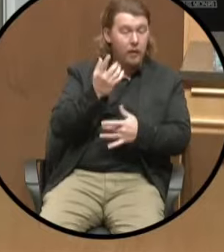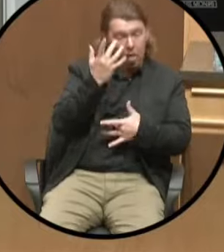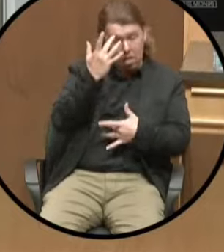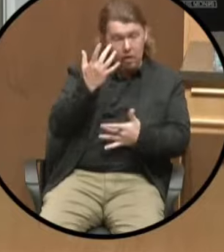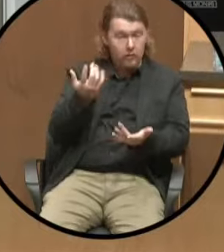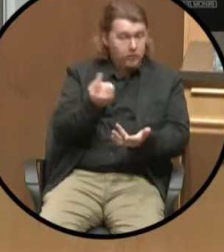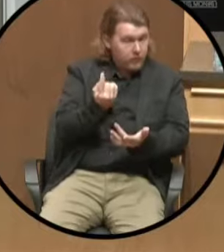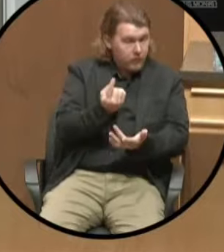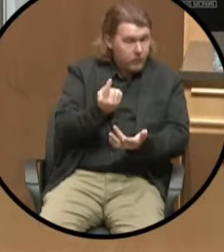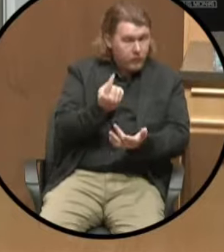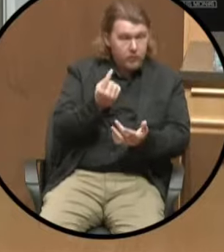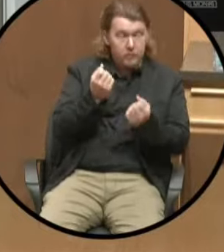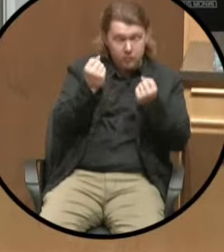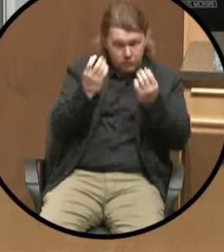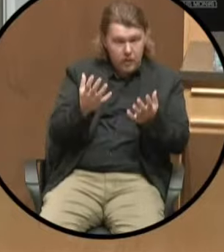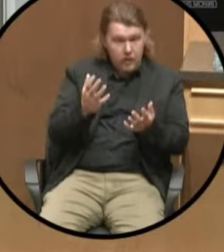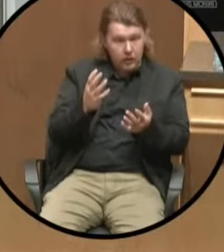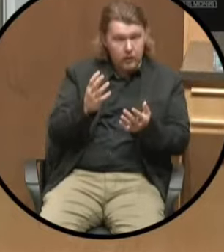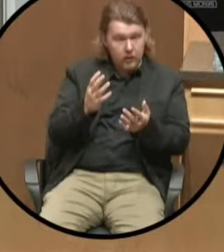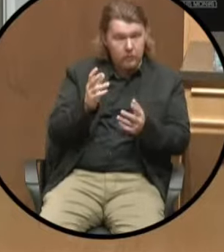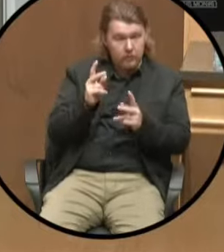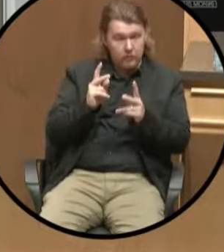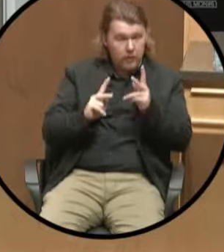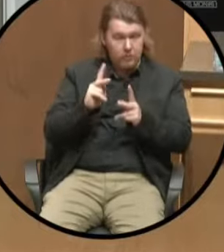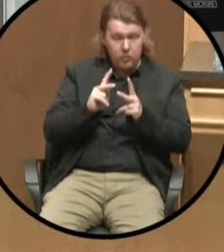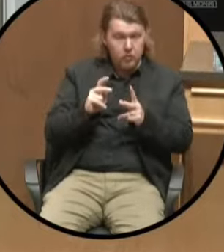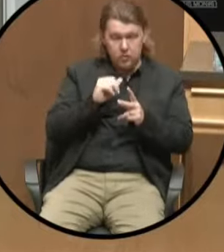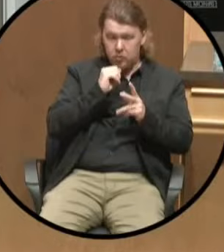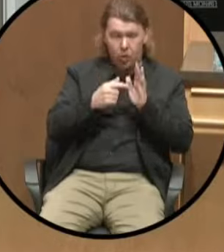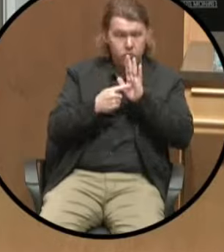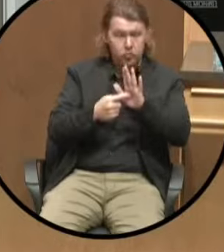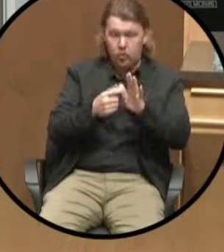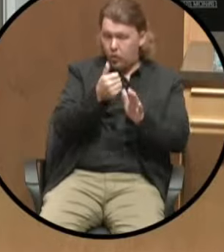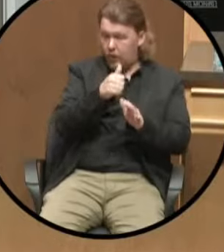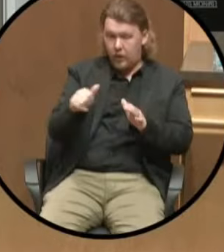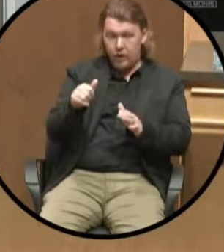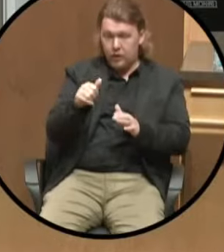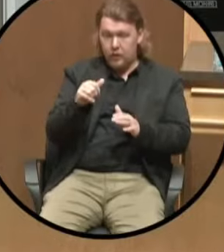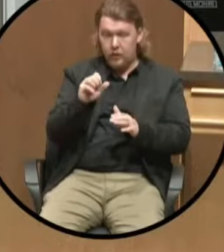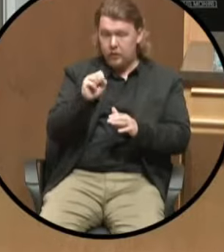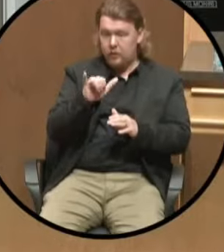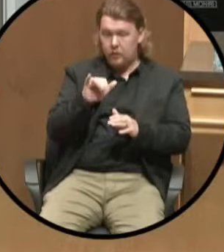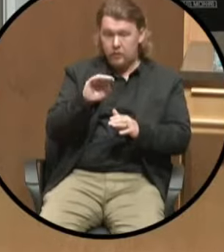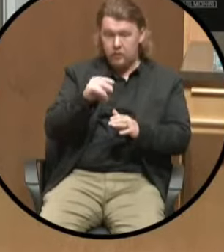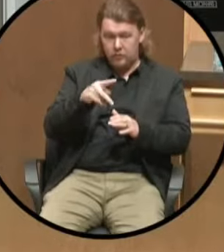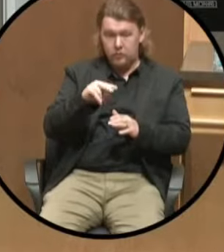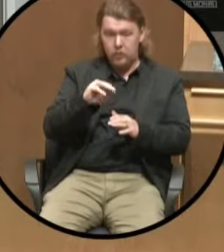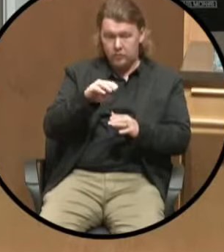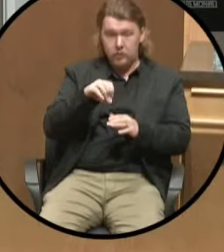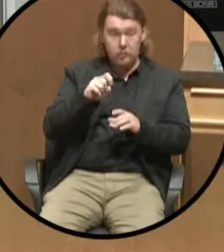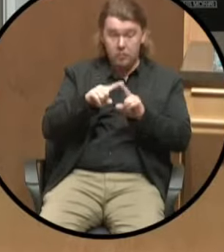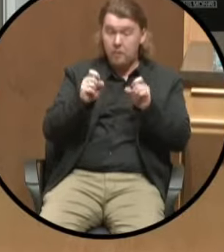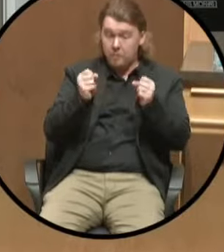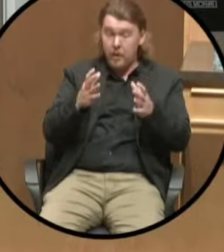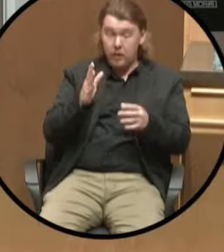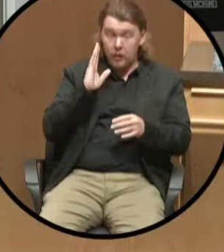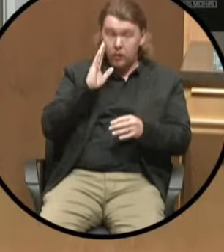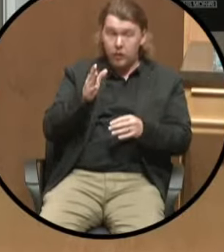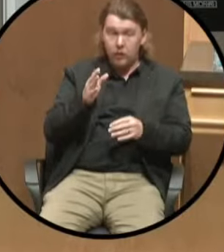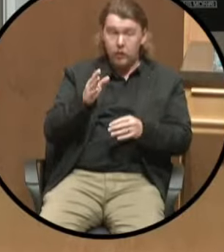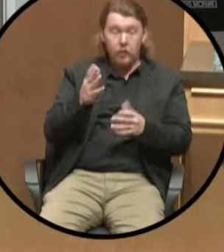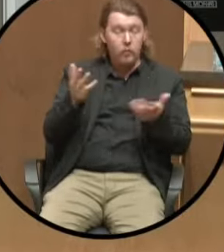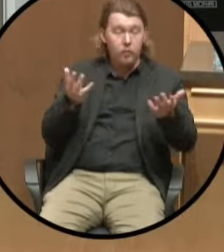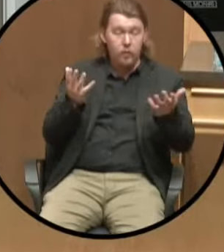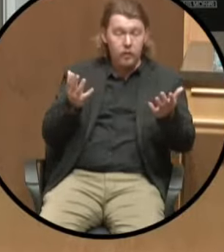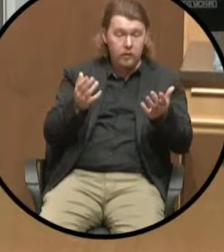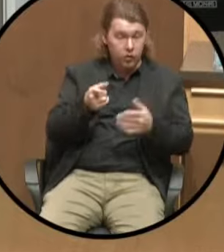many recipients are asymptomatic, a significant number of people will get those symptoms. And what those symptoms